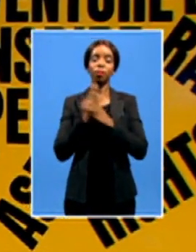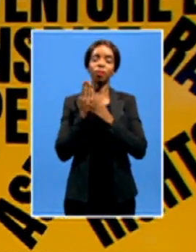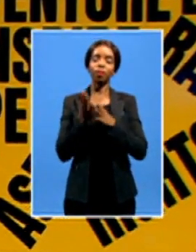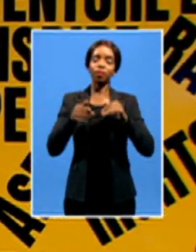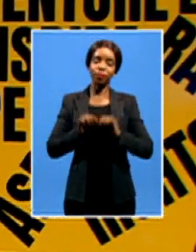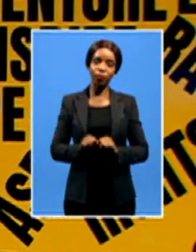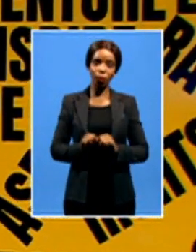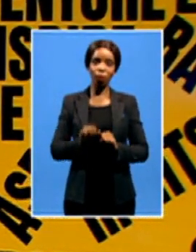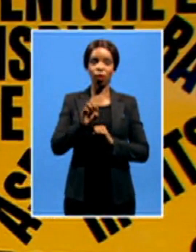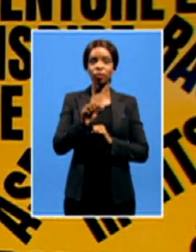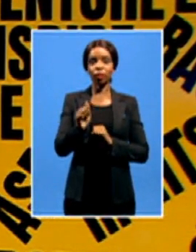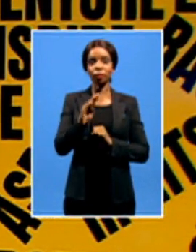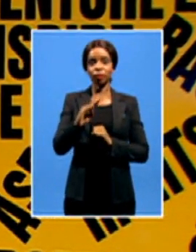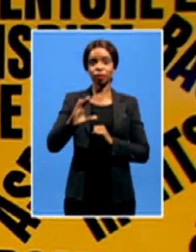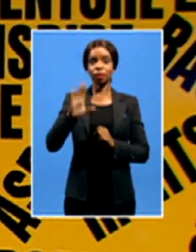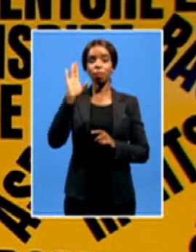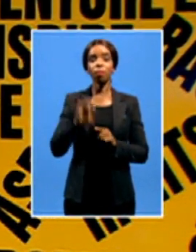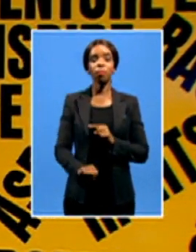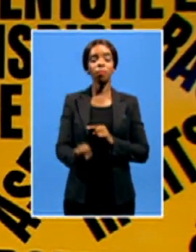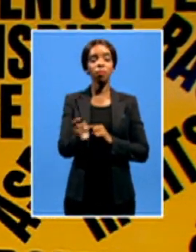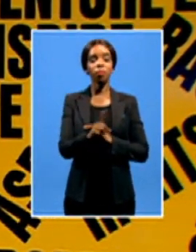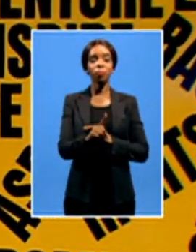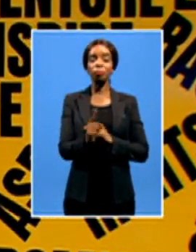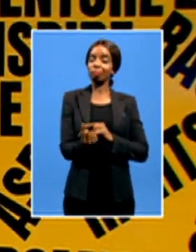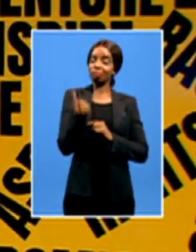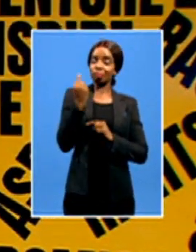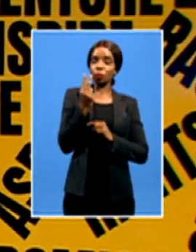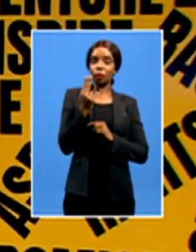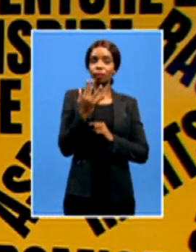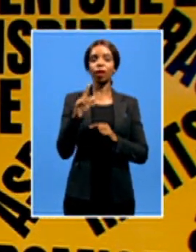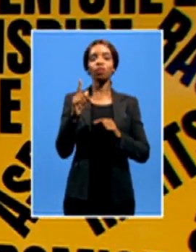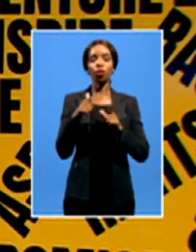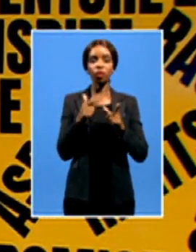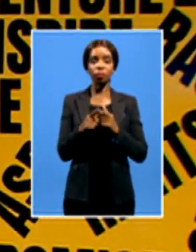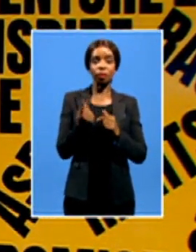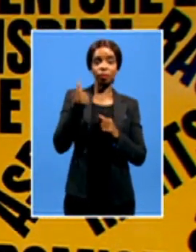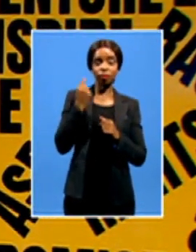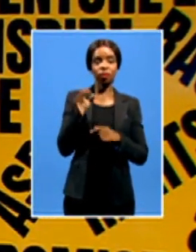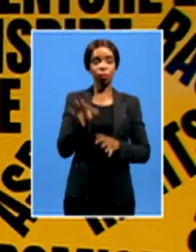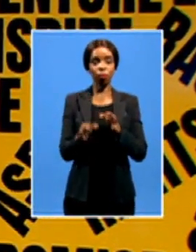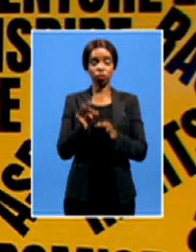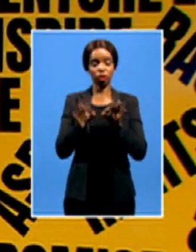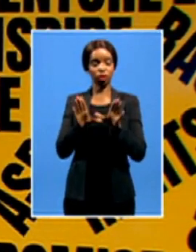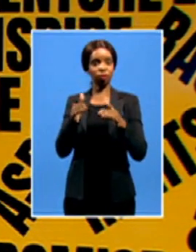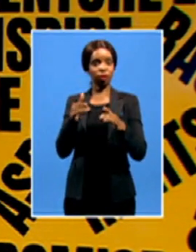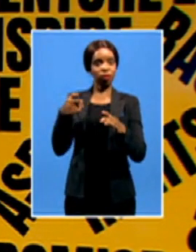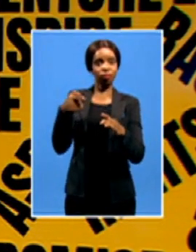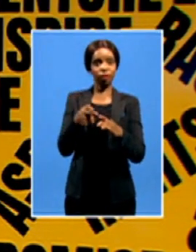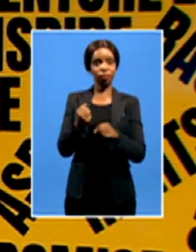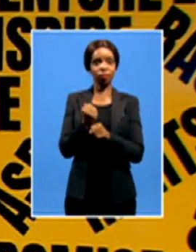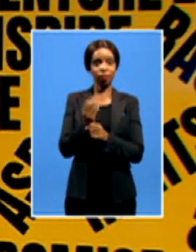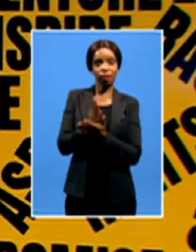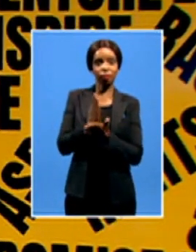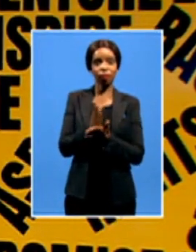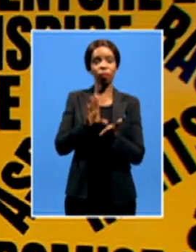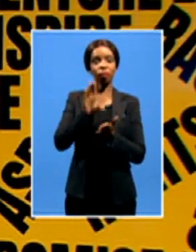the SABC, and we found that on this day it was the deadline for political parties to make sure they